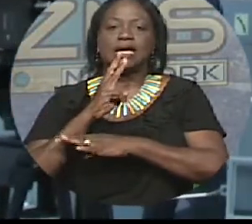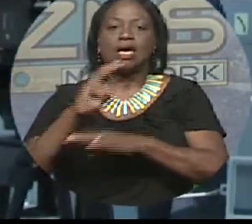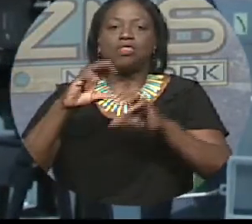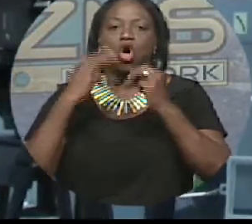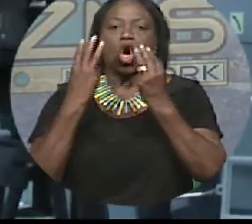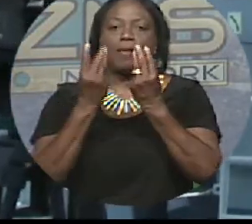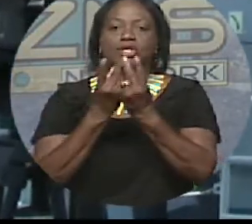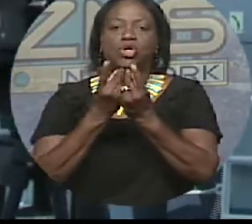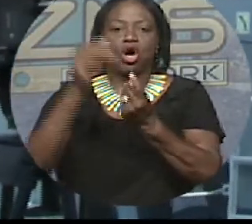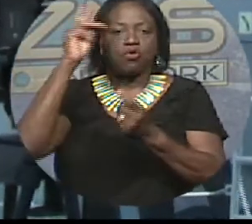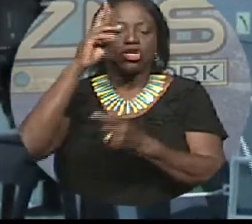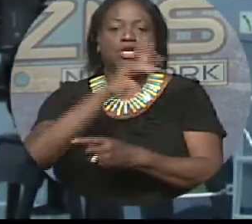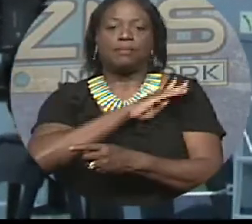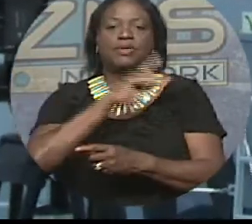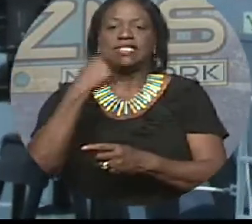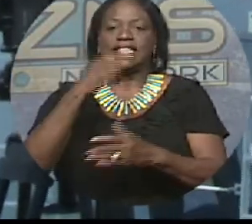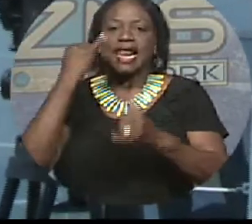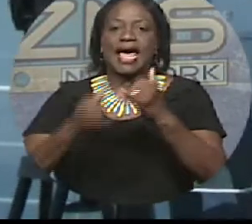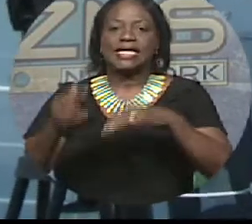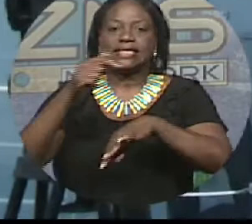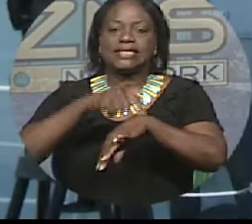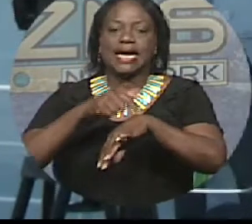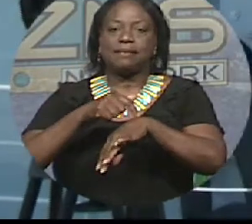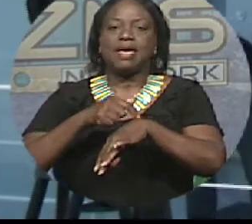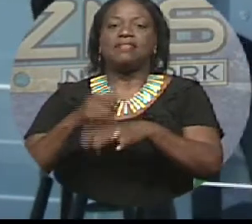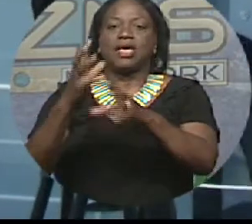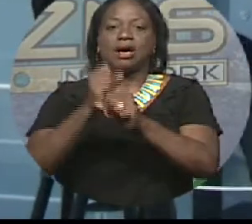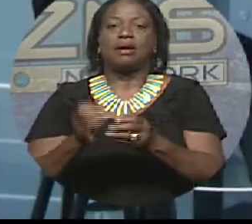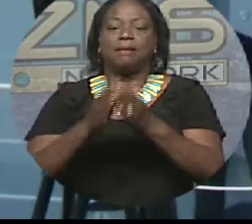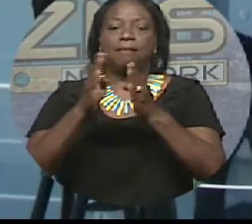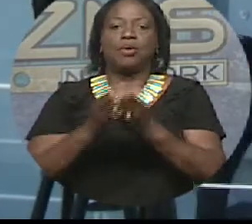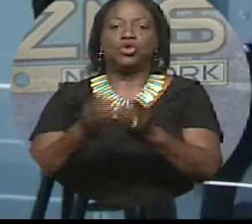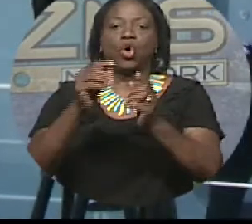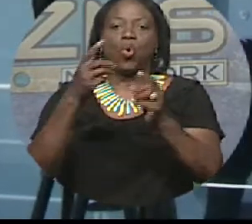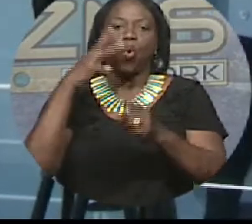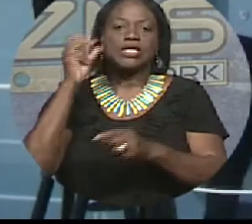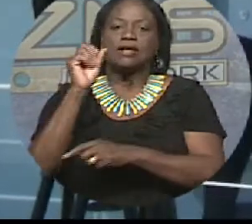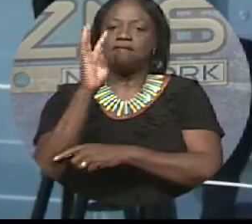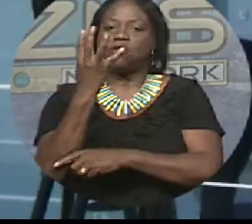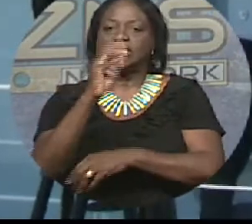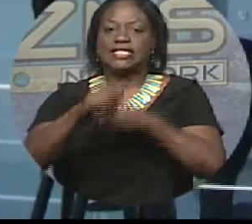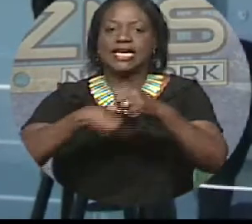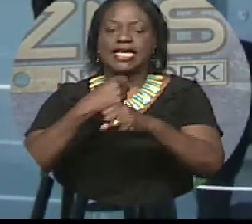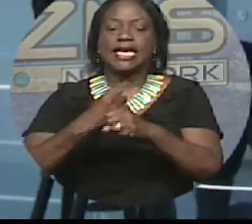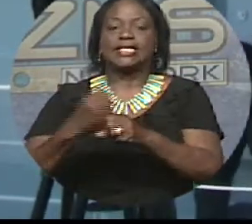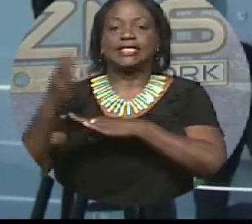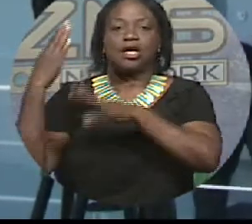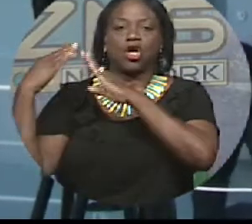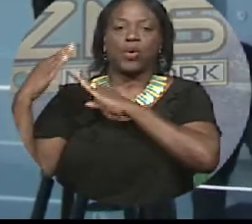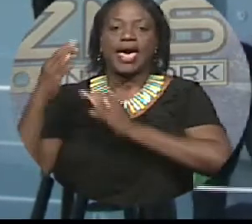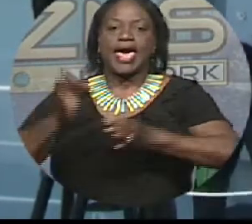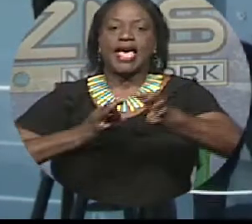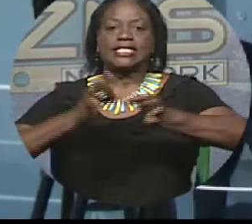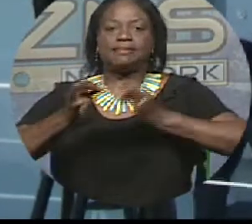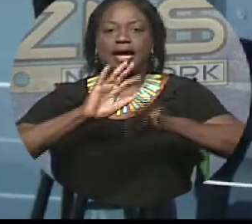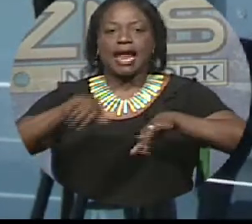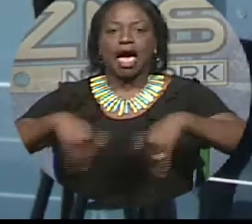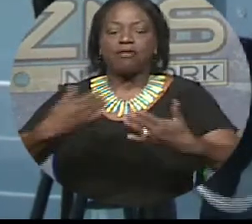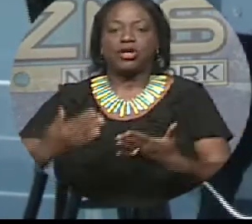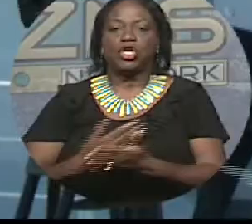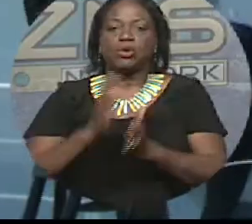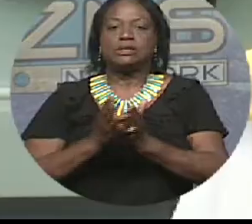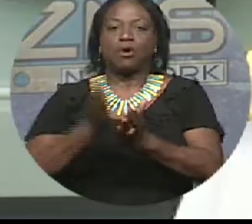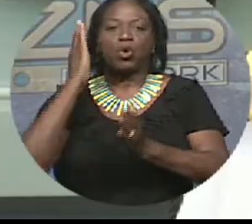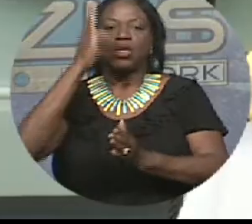the Royal Bahamas Defense Force received such a large acquisition was 14 years ago. He explains how the newest vessel will